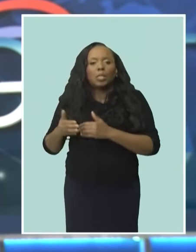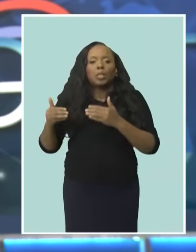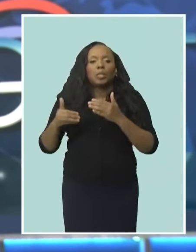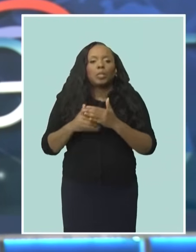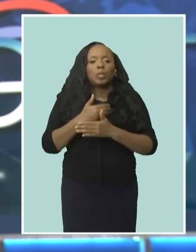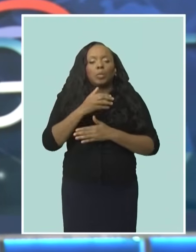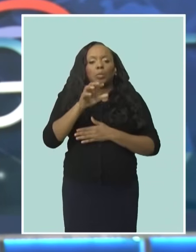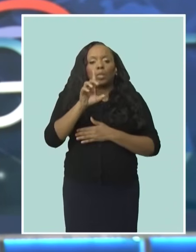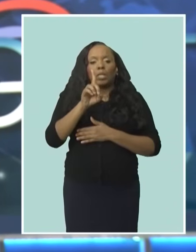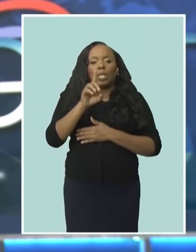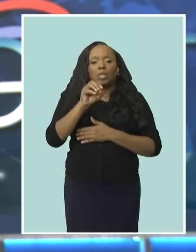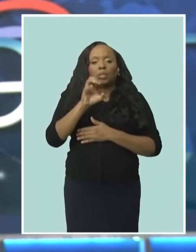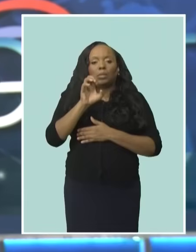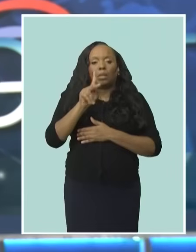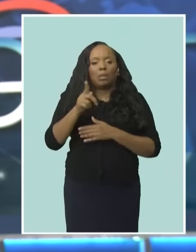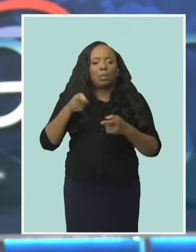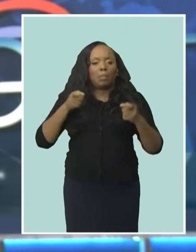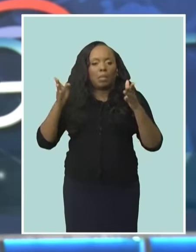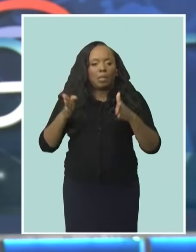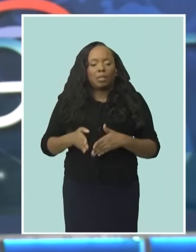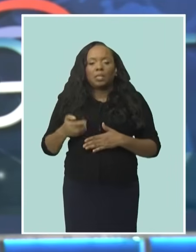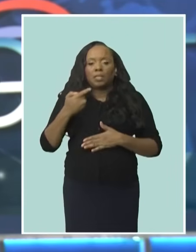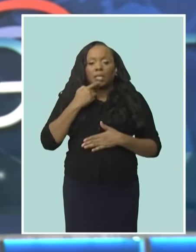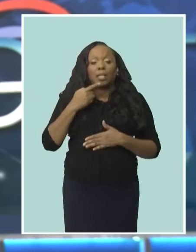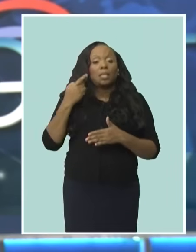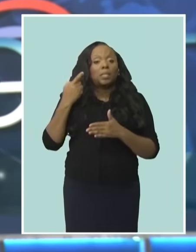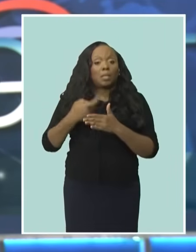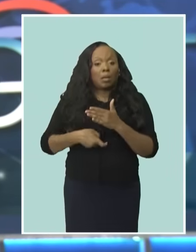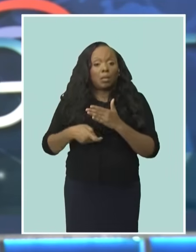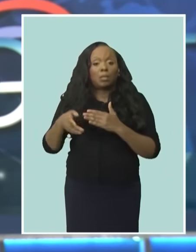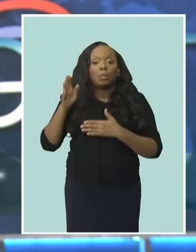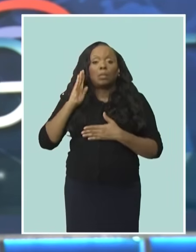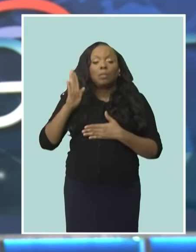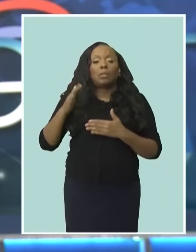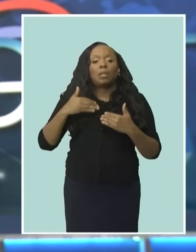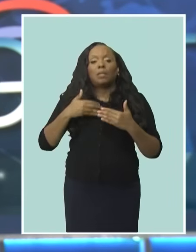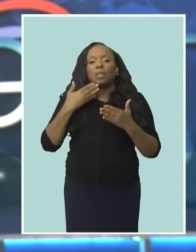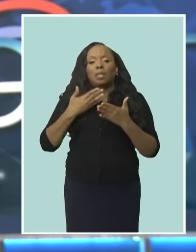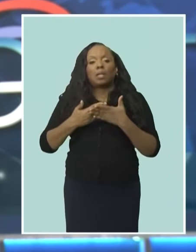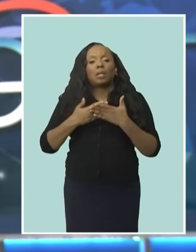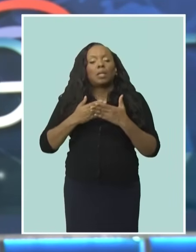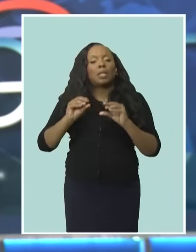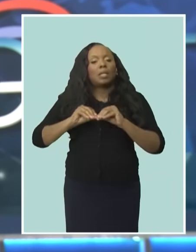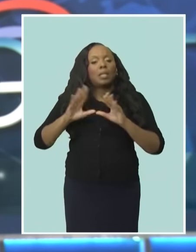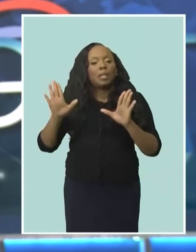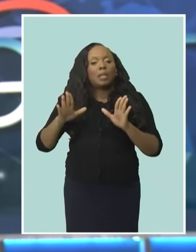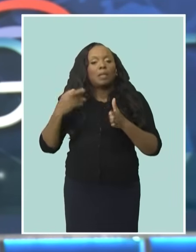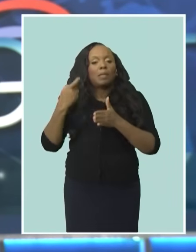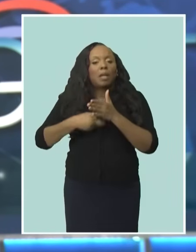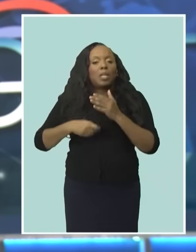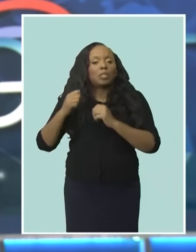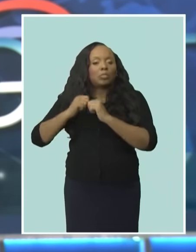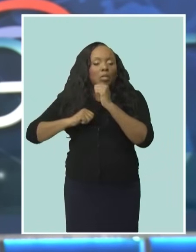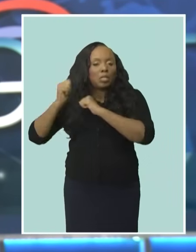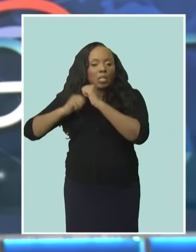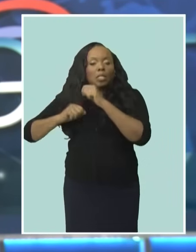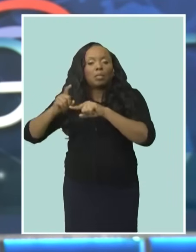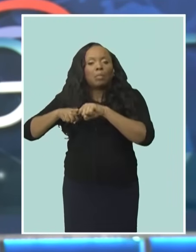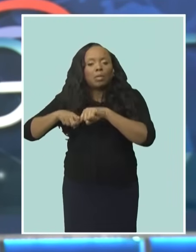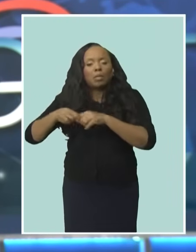the implementation of the fees will establish a transparent fee structure based on vessel size and